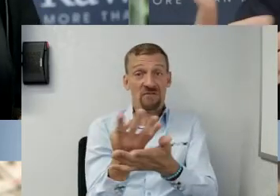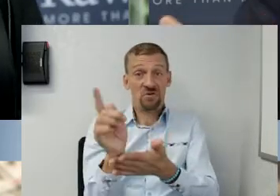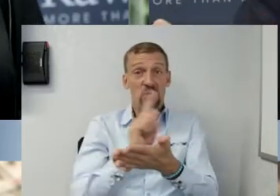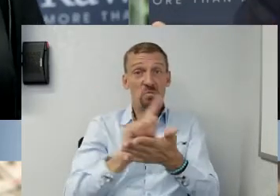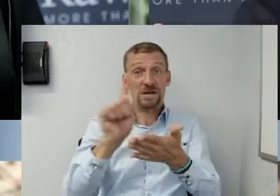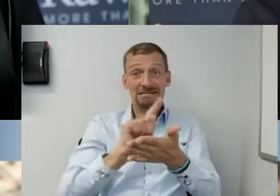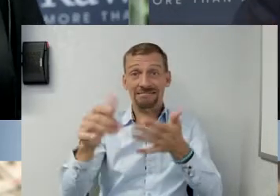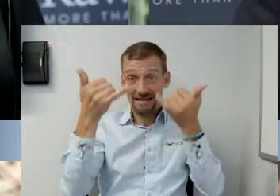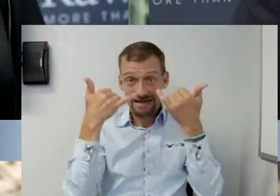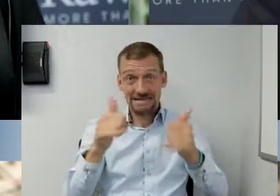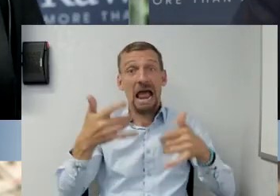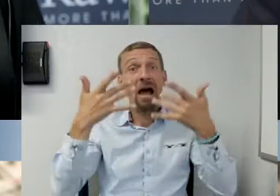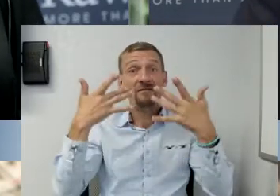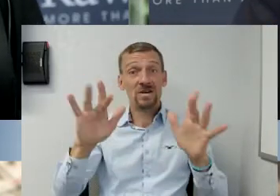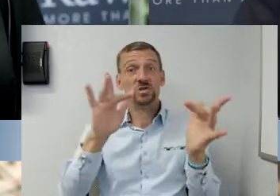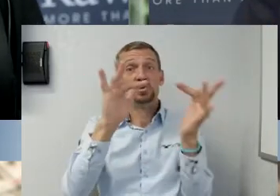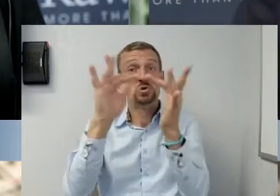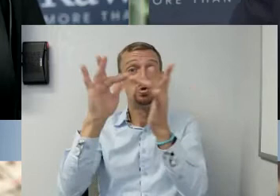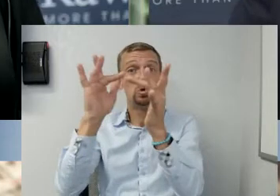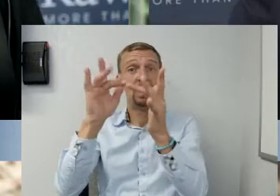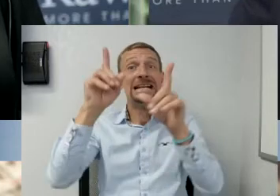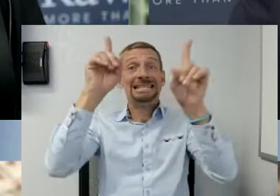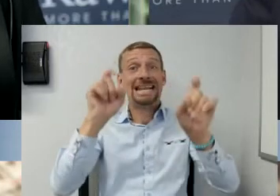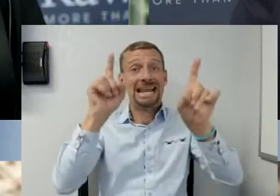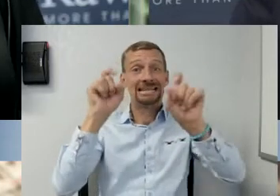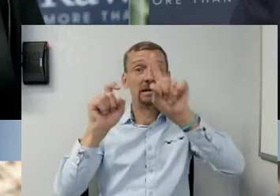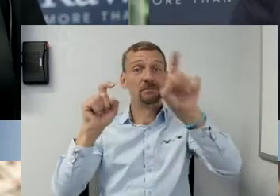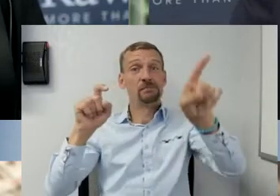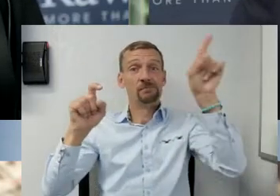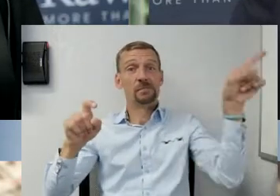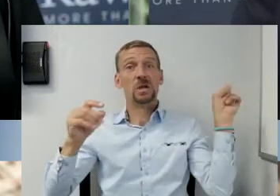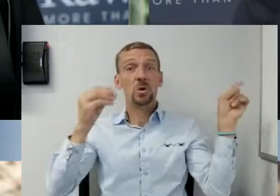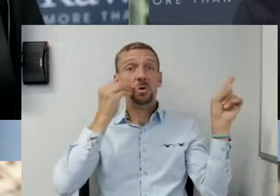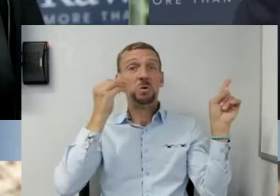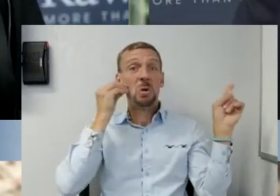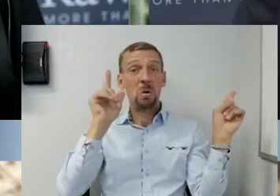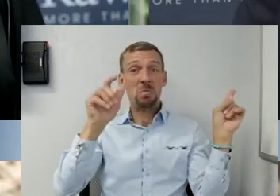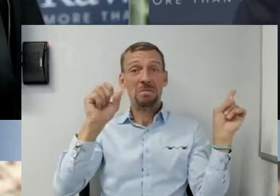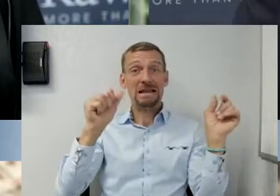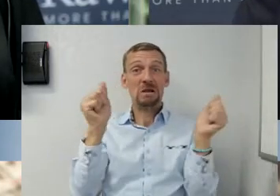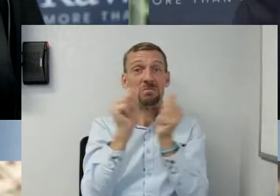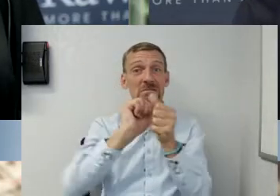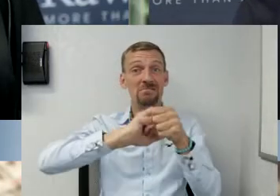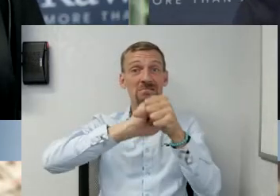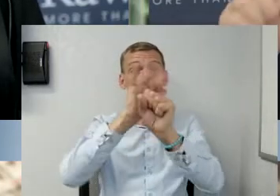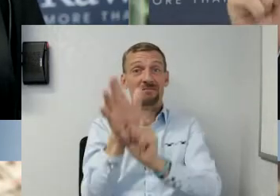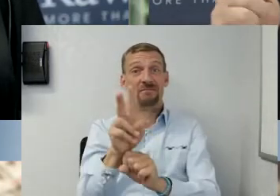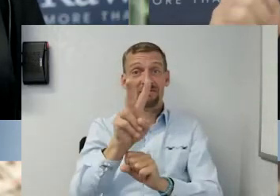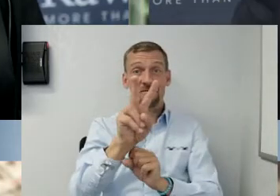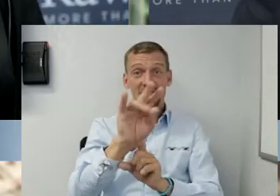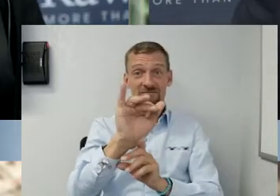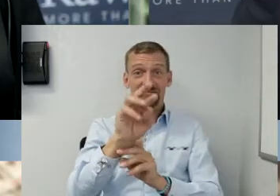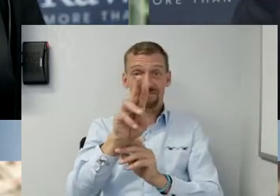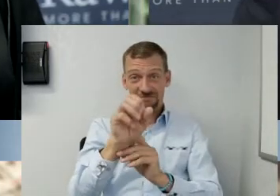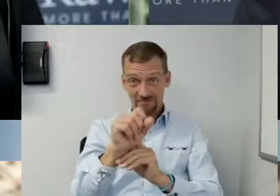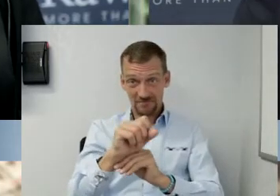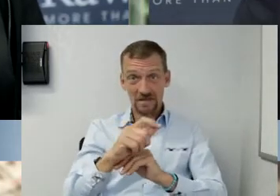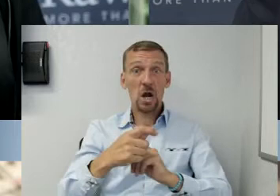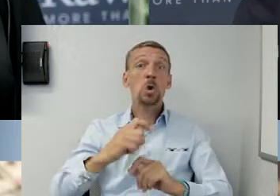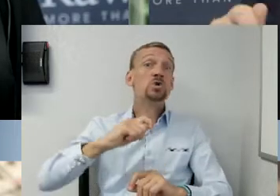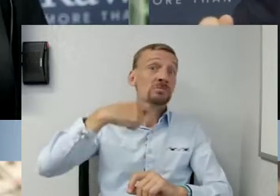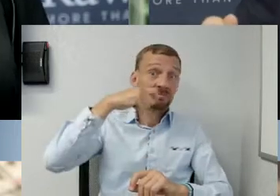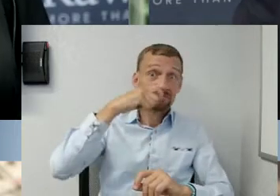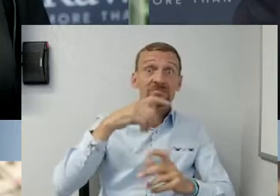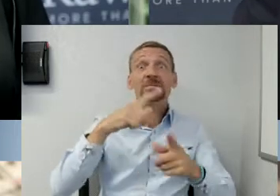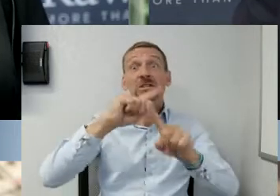actually are out there in the community testing the homeless for the COVID virus. So they're out there swabbing them